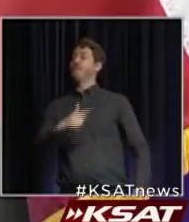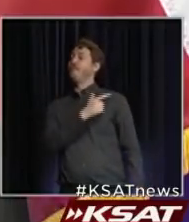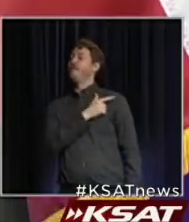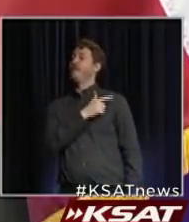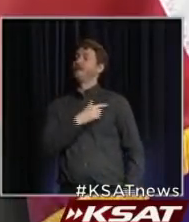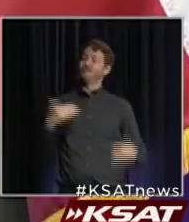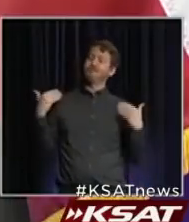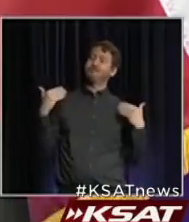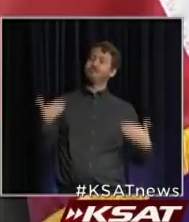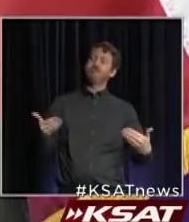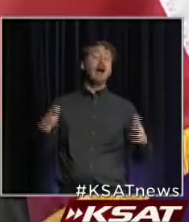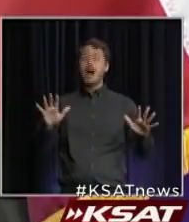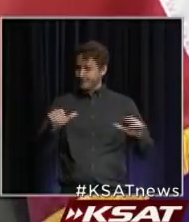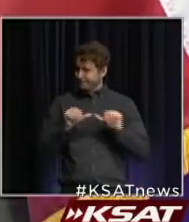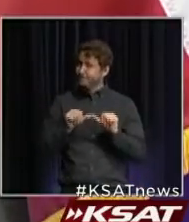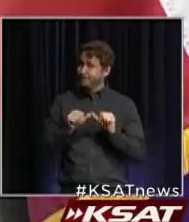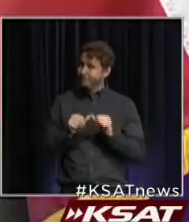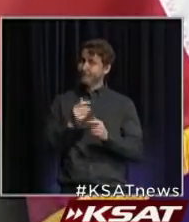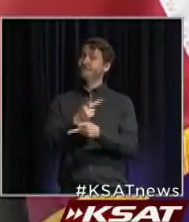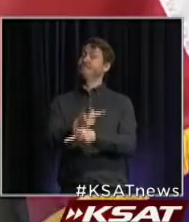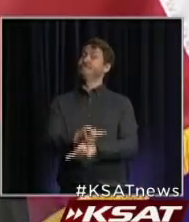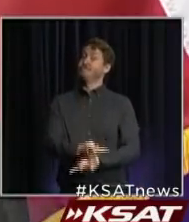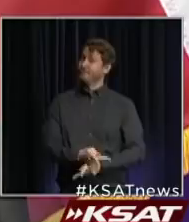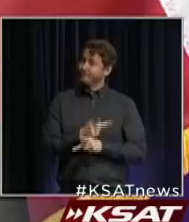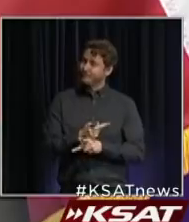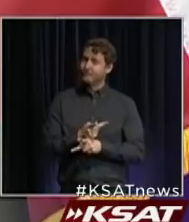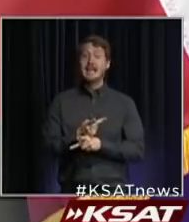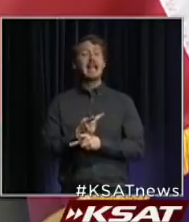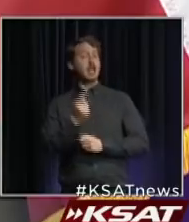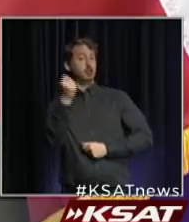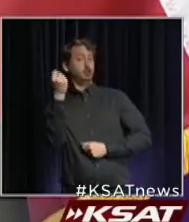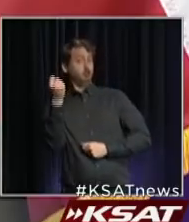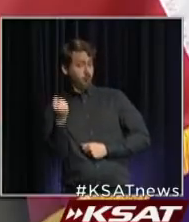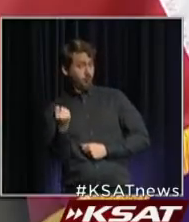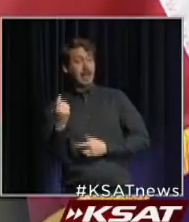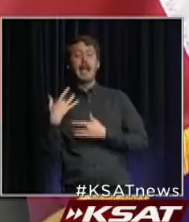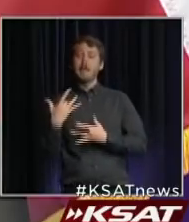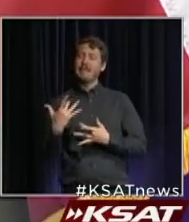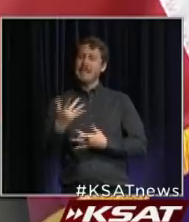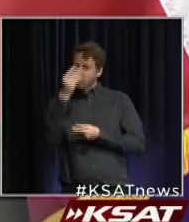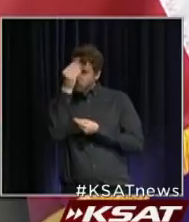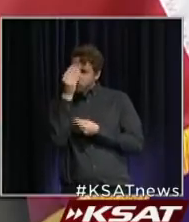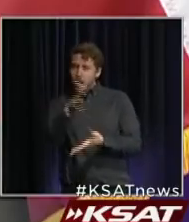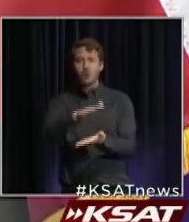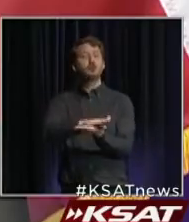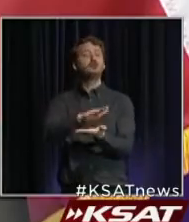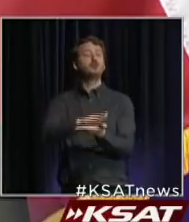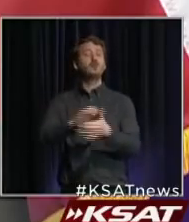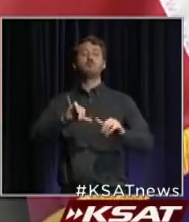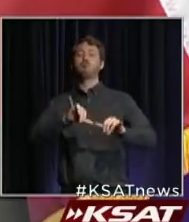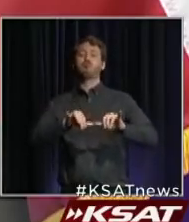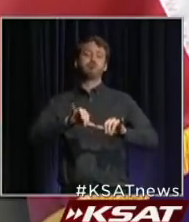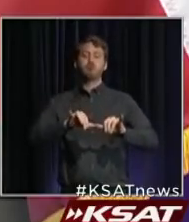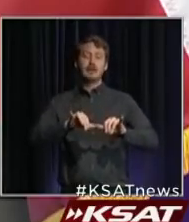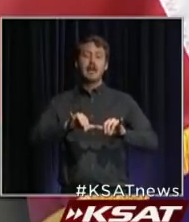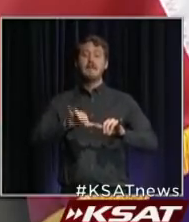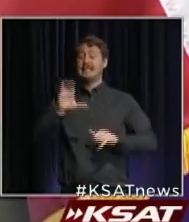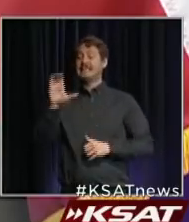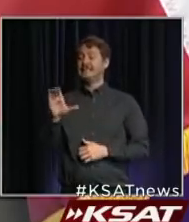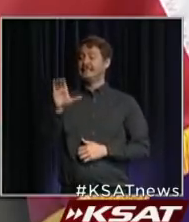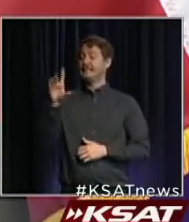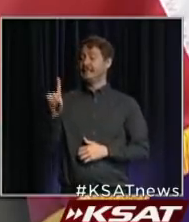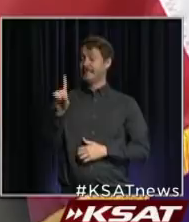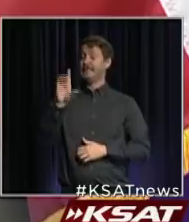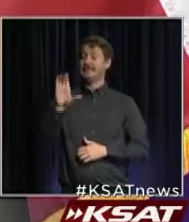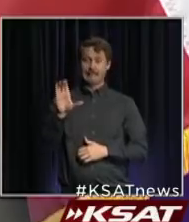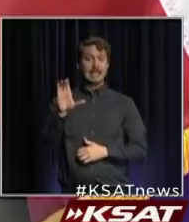out. It is Tuesday, and we would normally review our school indicators today. The Centers for Disease Control and Prevention